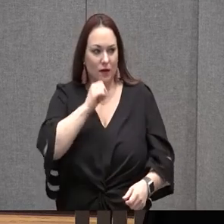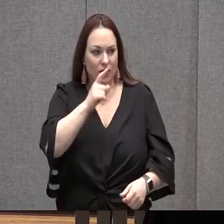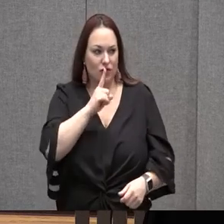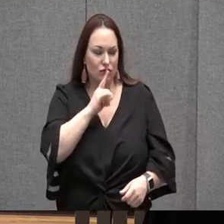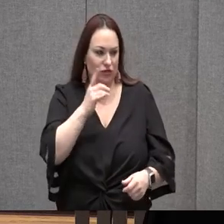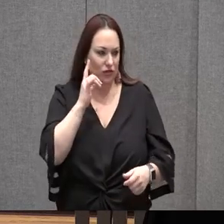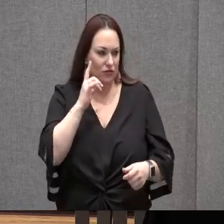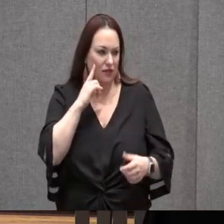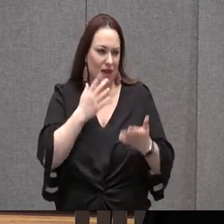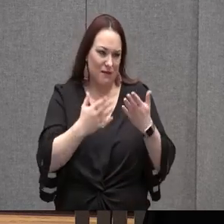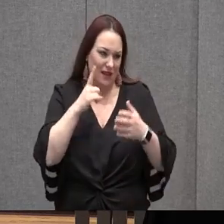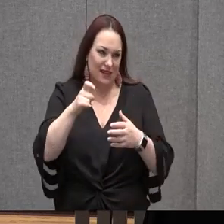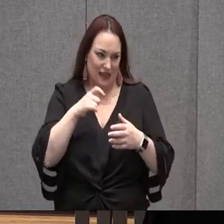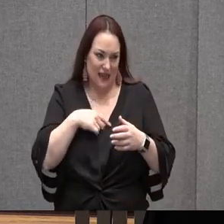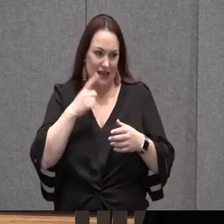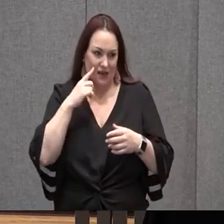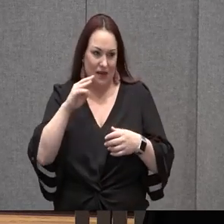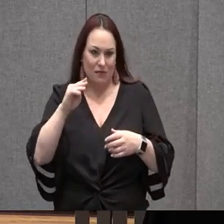come and make it.